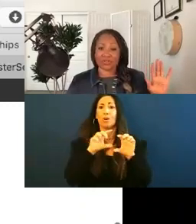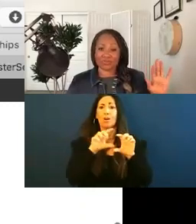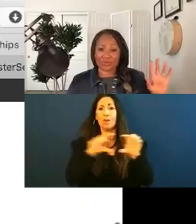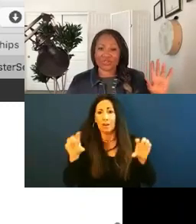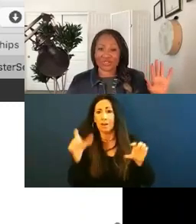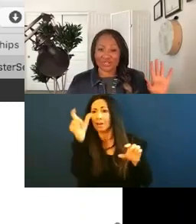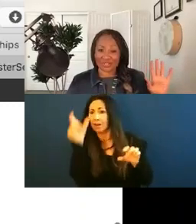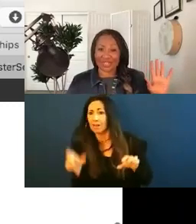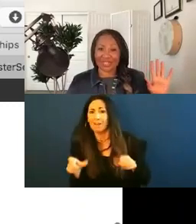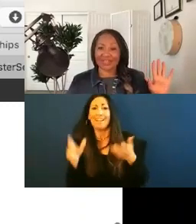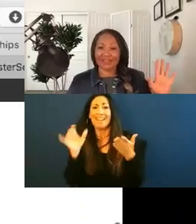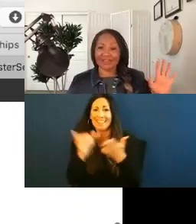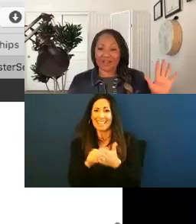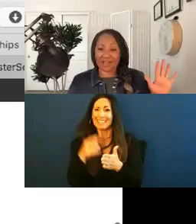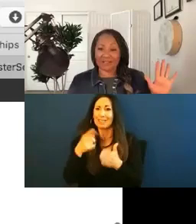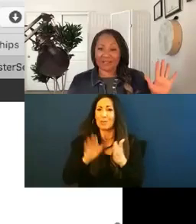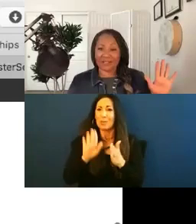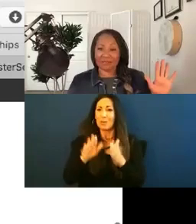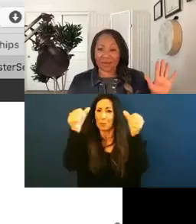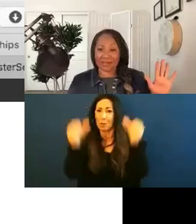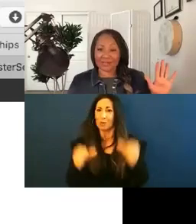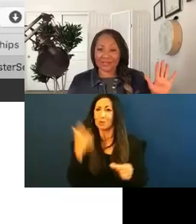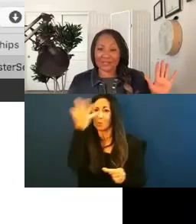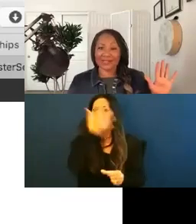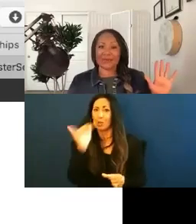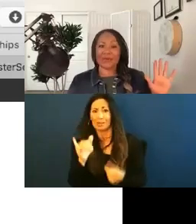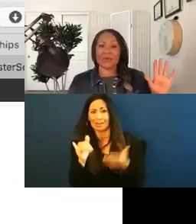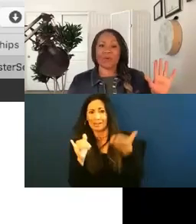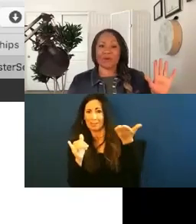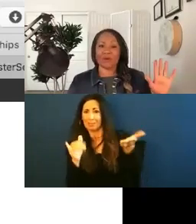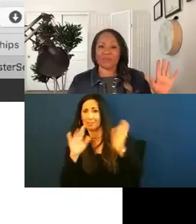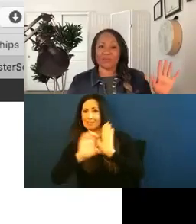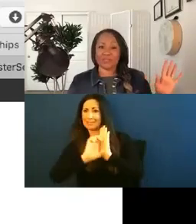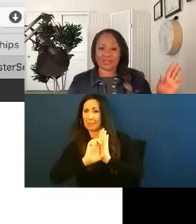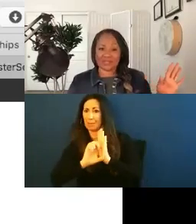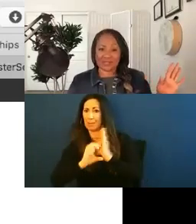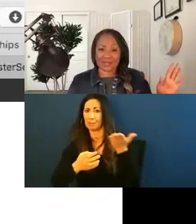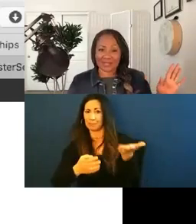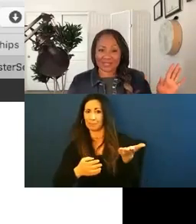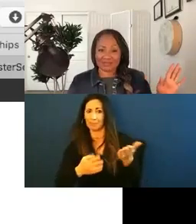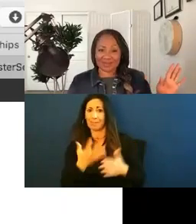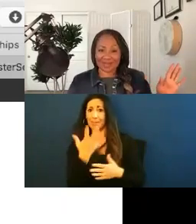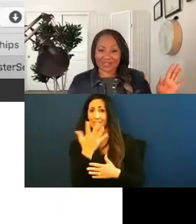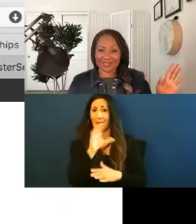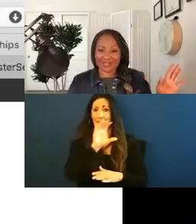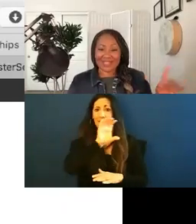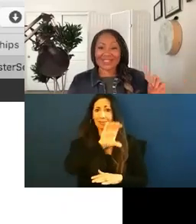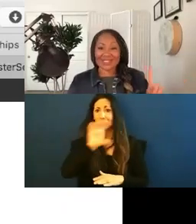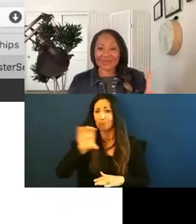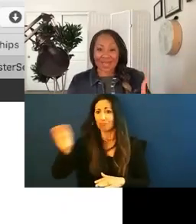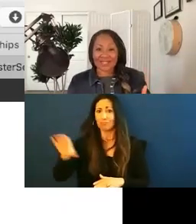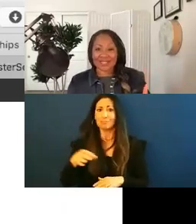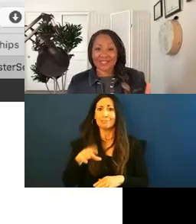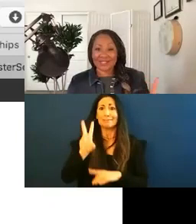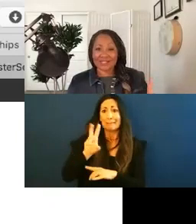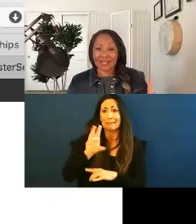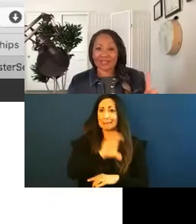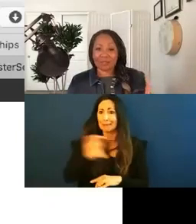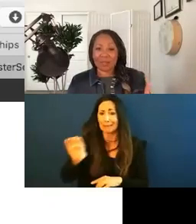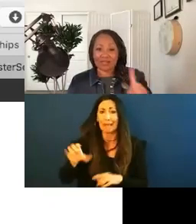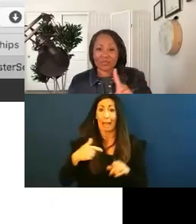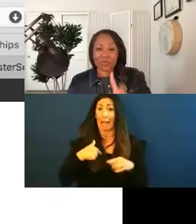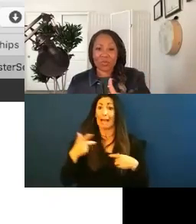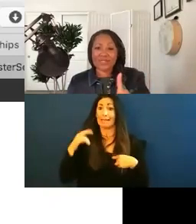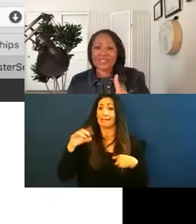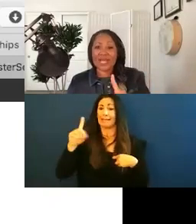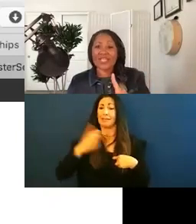your poster is going to look like. 5 boxes or 6 content boxes. This is what I did. 6 content